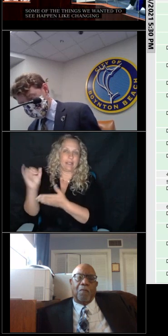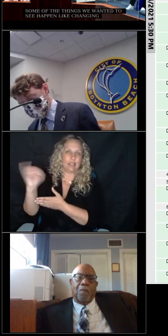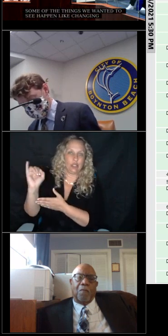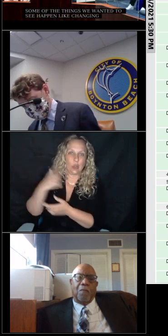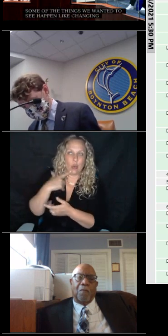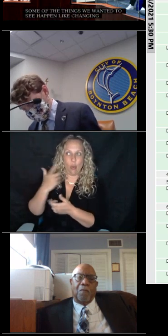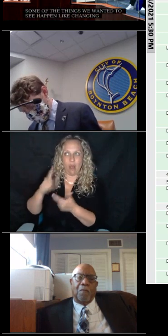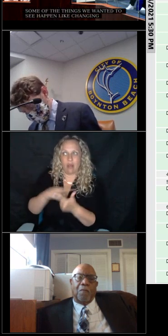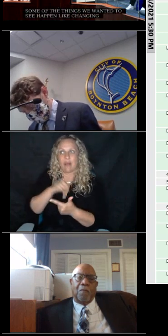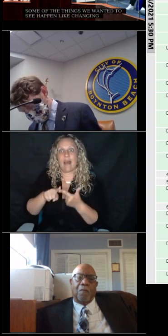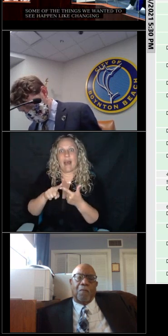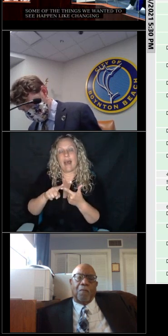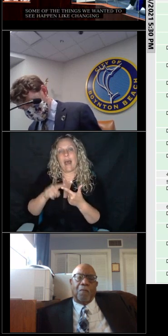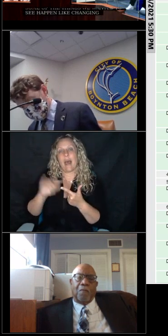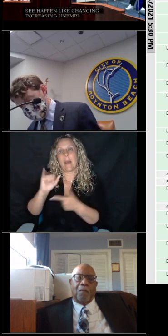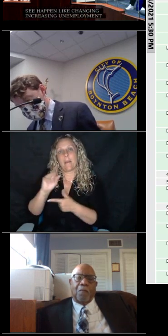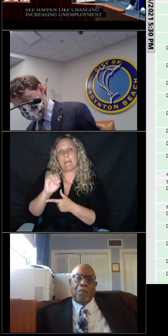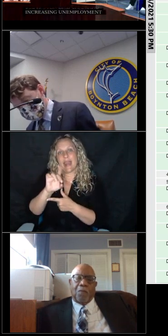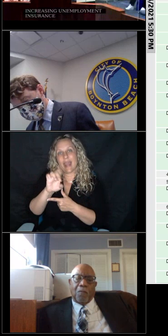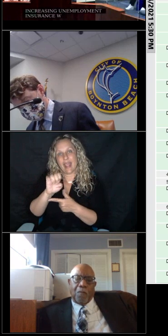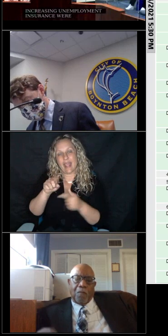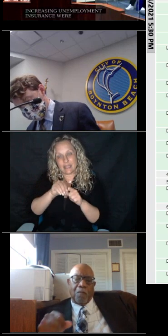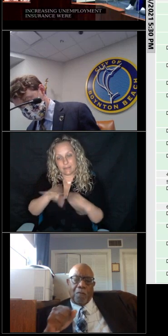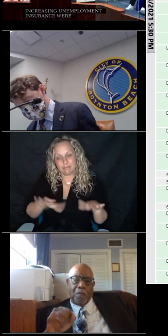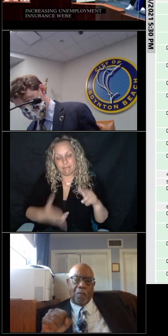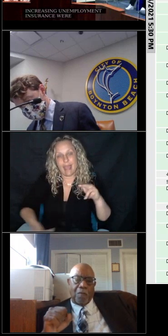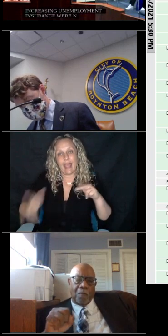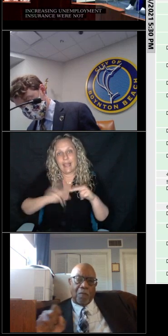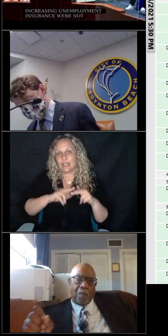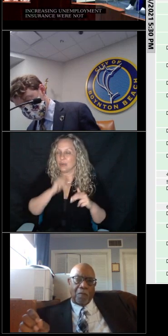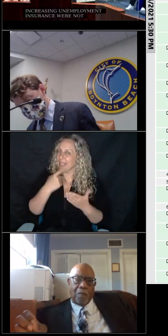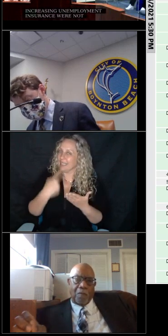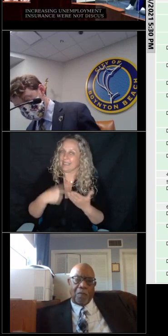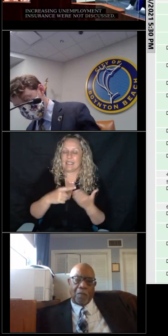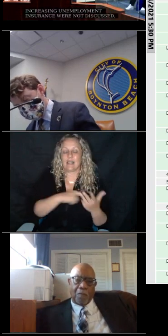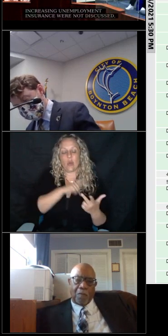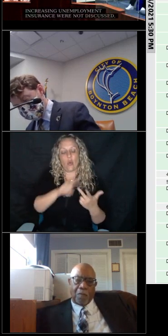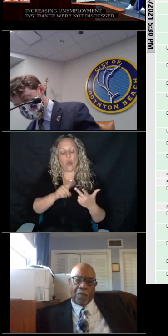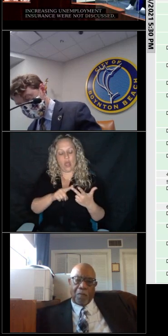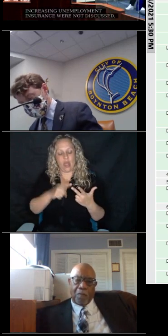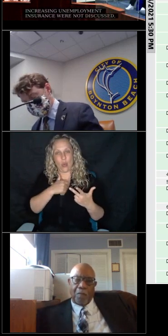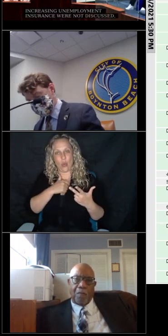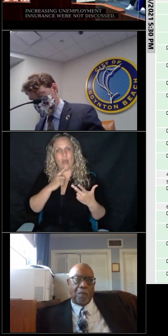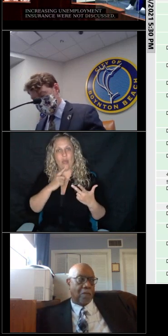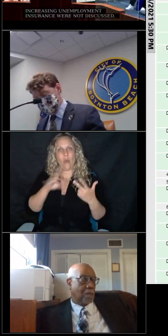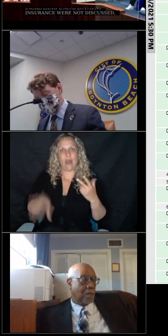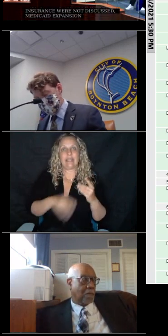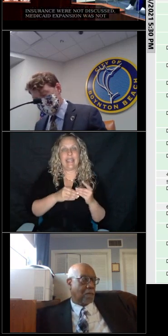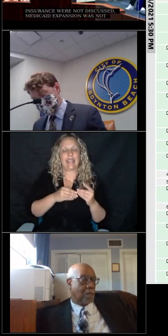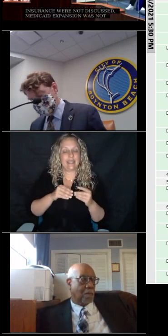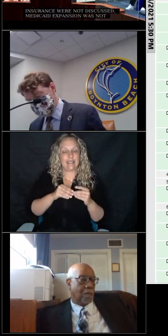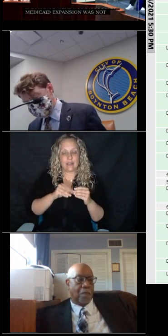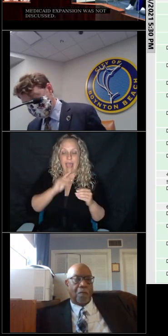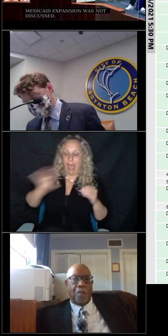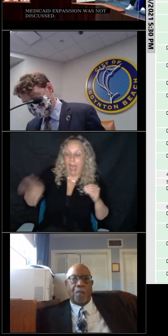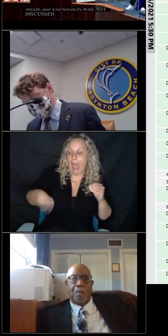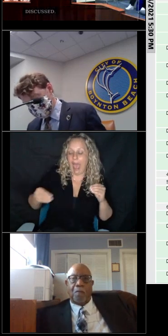Medicaid expansion was not discussed. We had the one area where we are extending it, but that was not